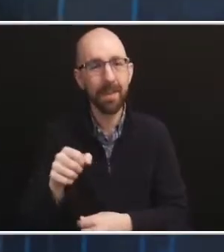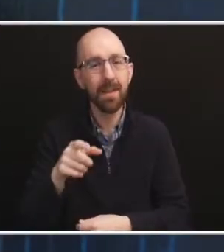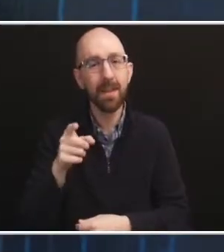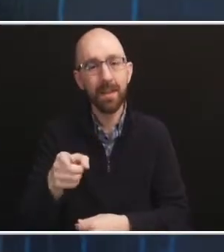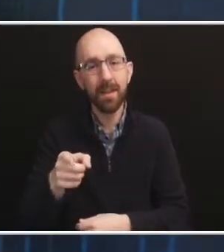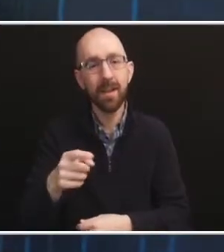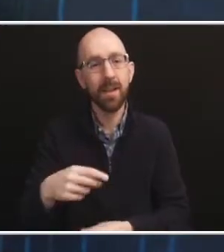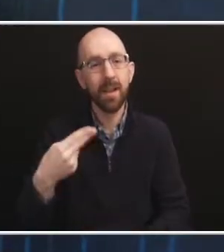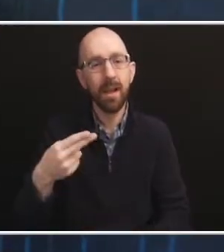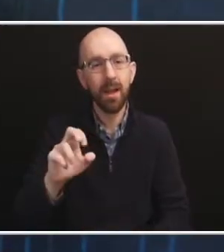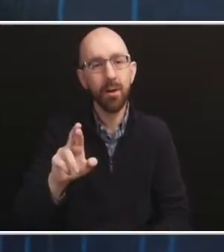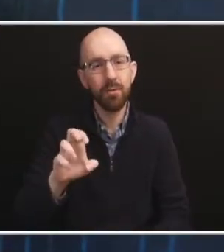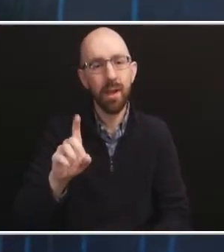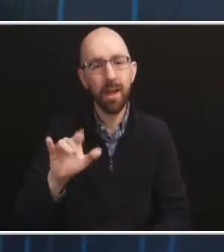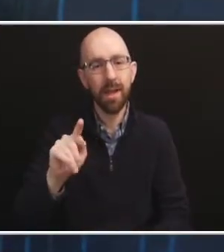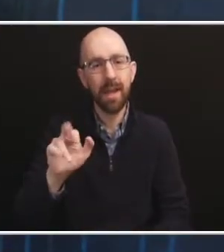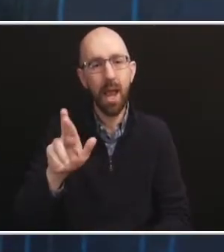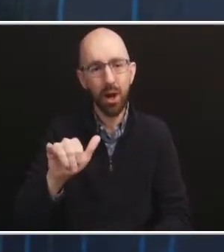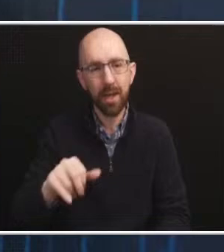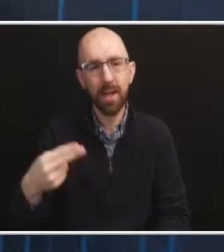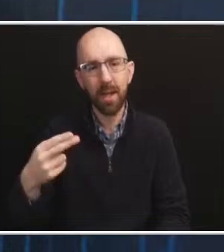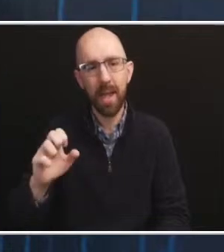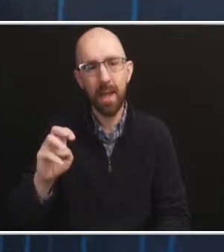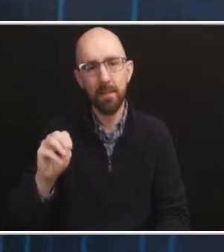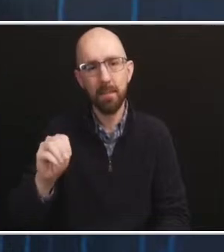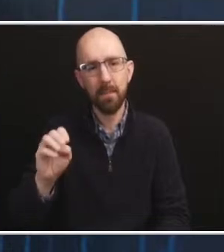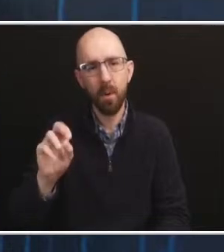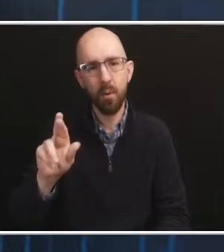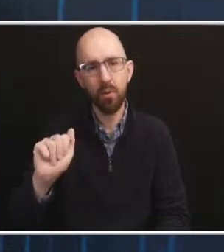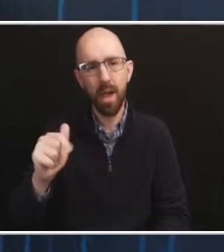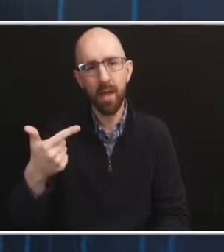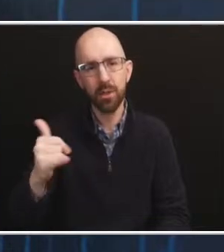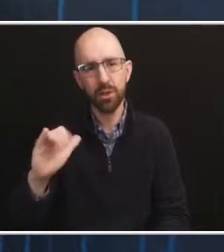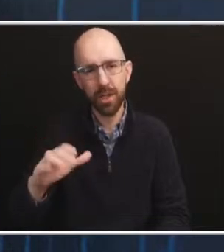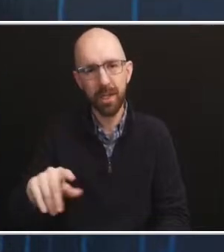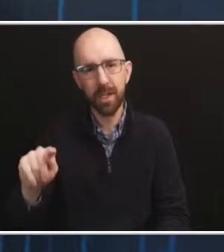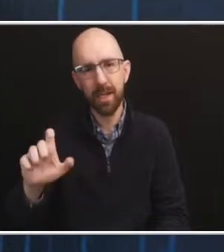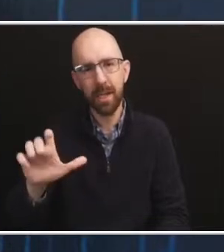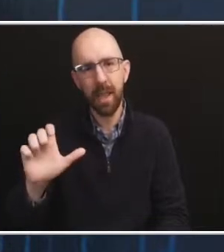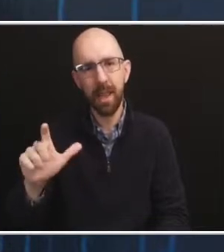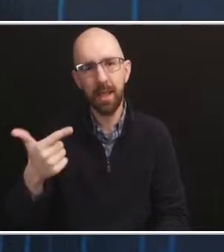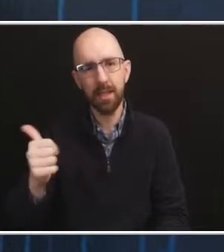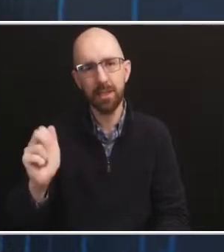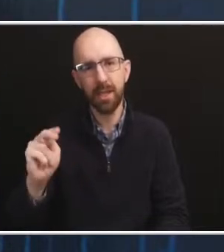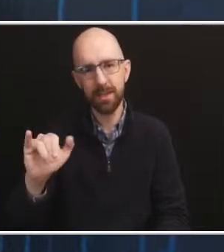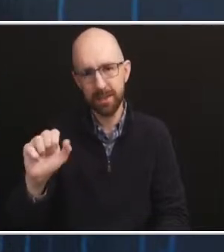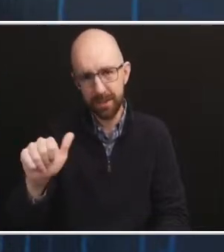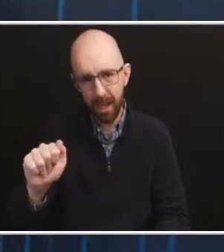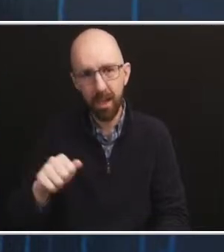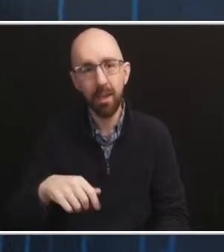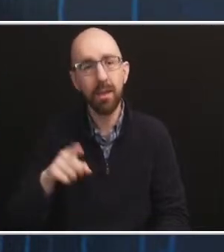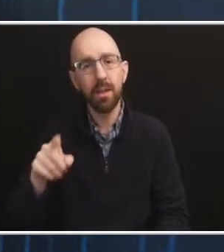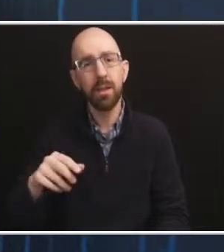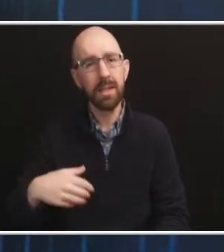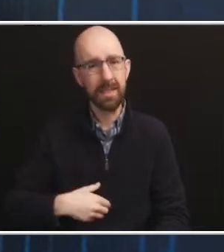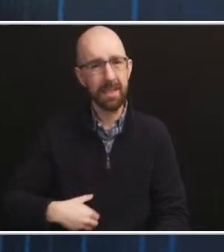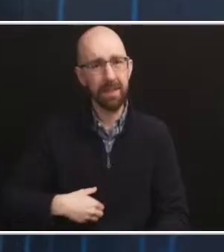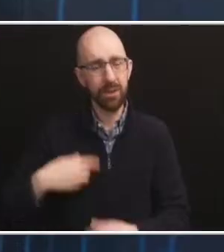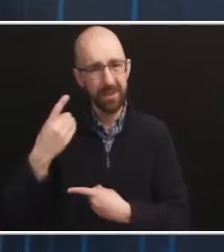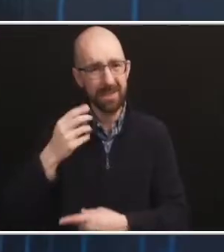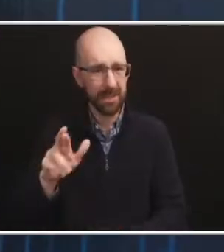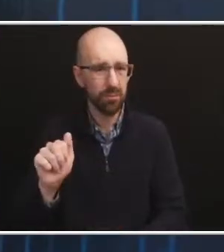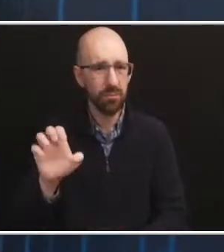hemorrhagic telangiectasia is a rare liver disease where you get these collection of blood vessels. Can get them in your liver, can get them really anywhere in the body,